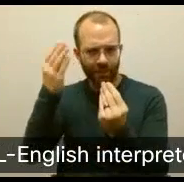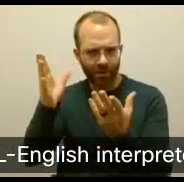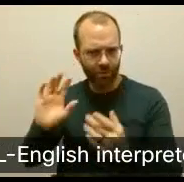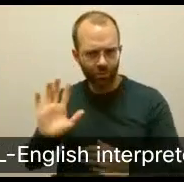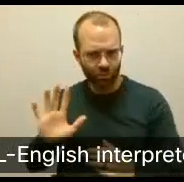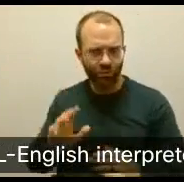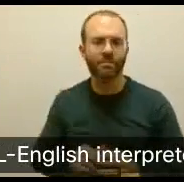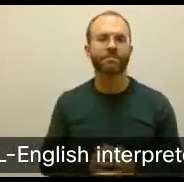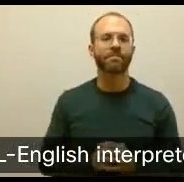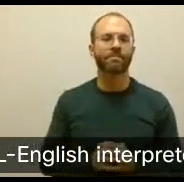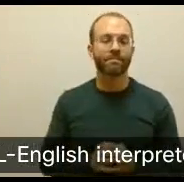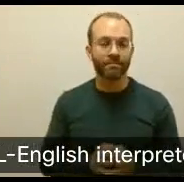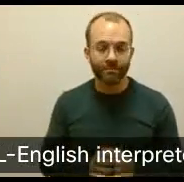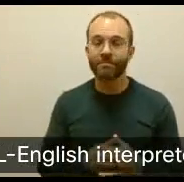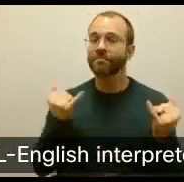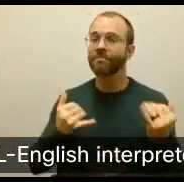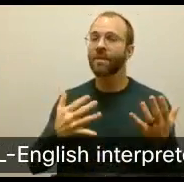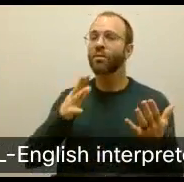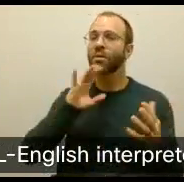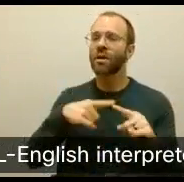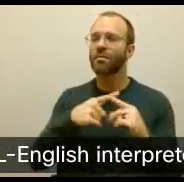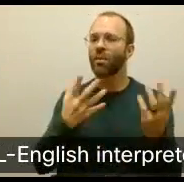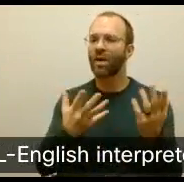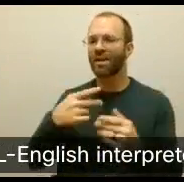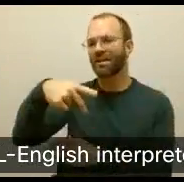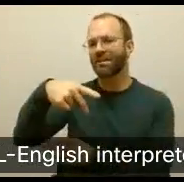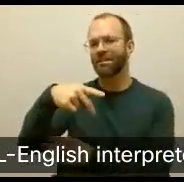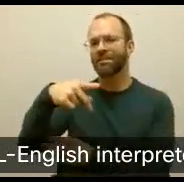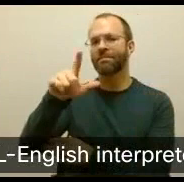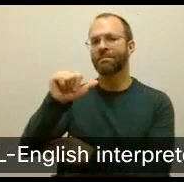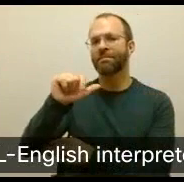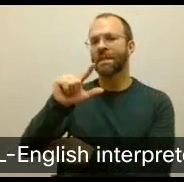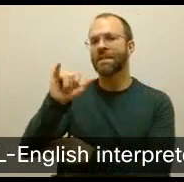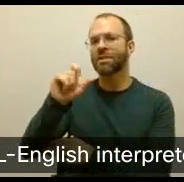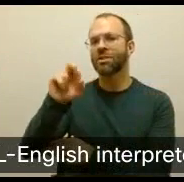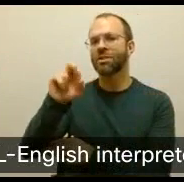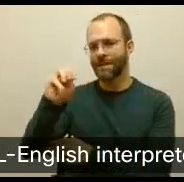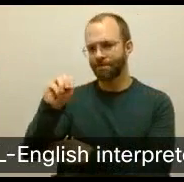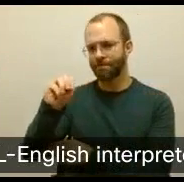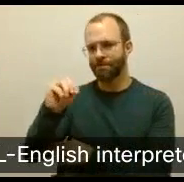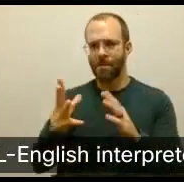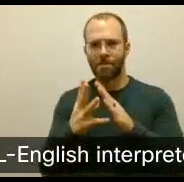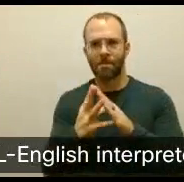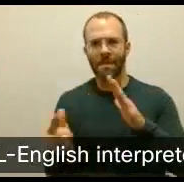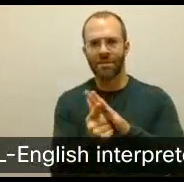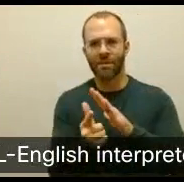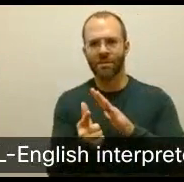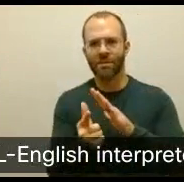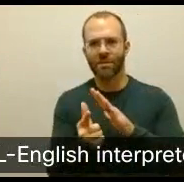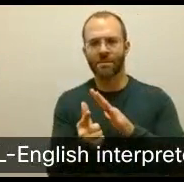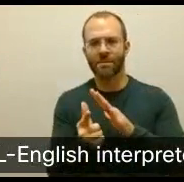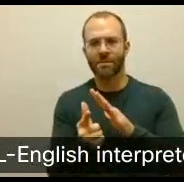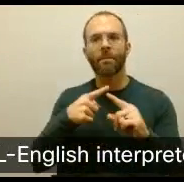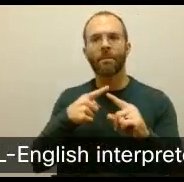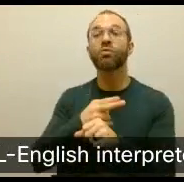I want to move on now to talking about plagiarism when it comes to taking information from another source, because I know this is an important topic